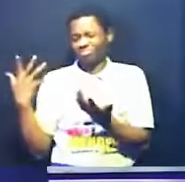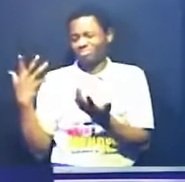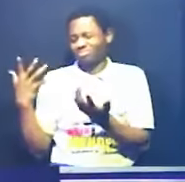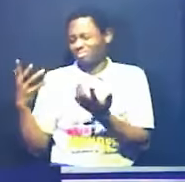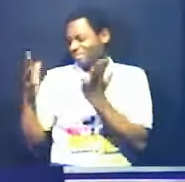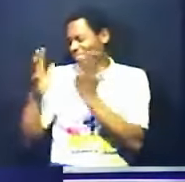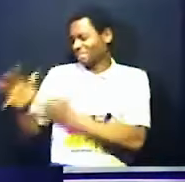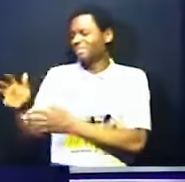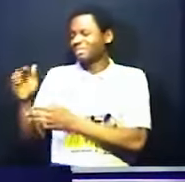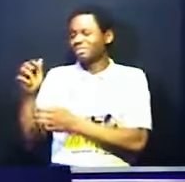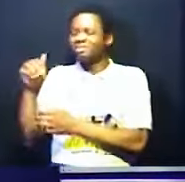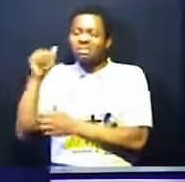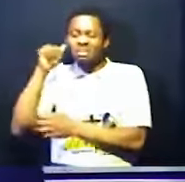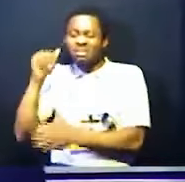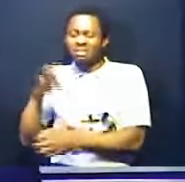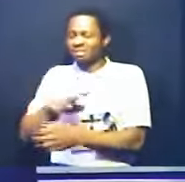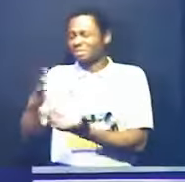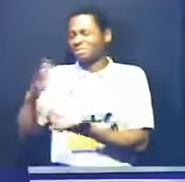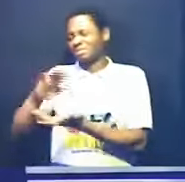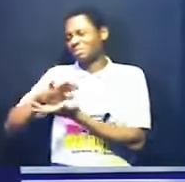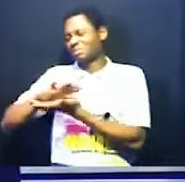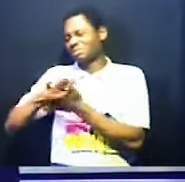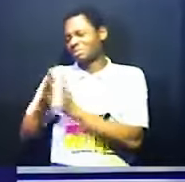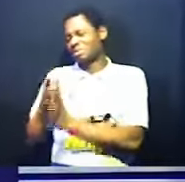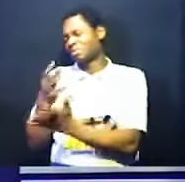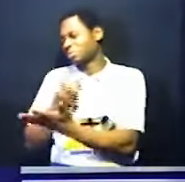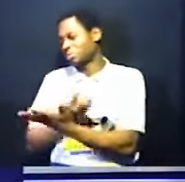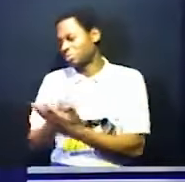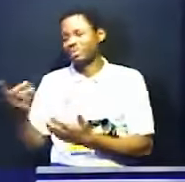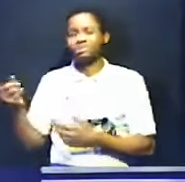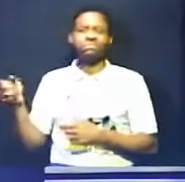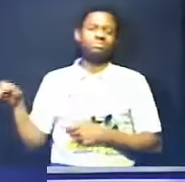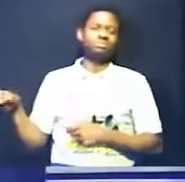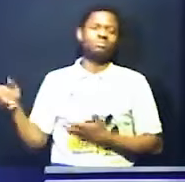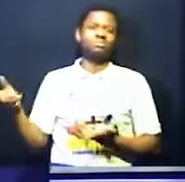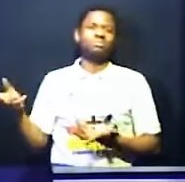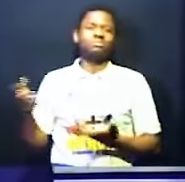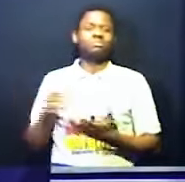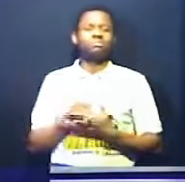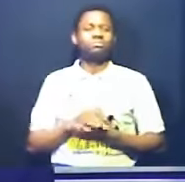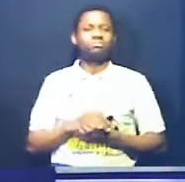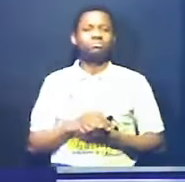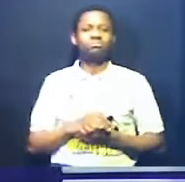as a desolate person. David, asudi ya ubu ne nigu sono.